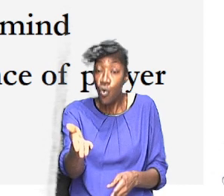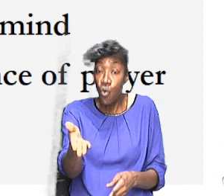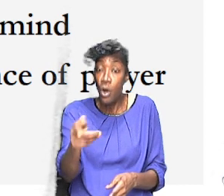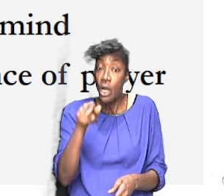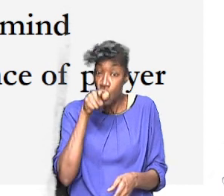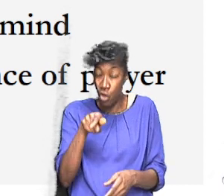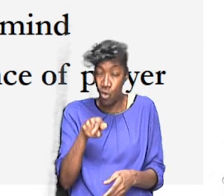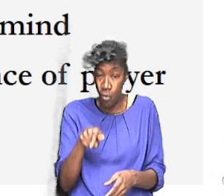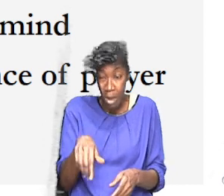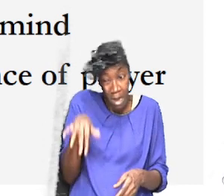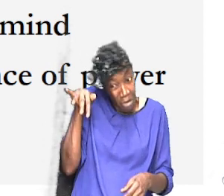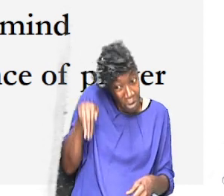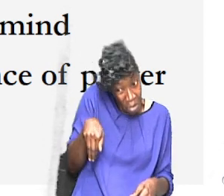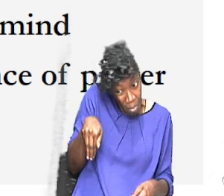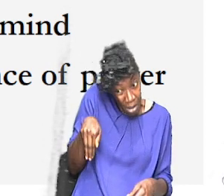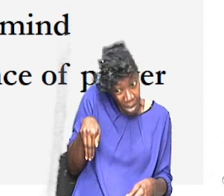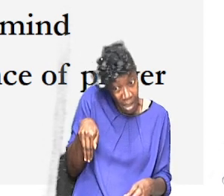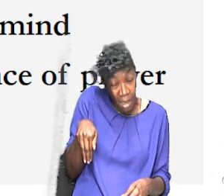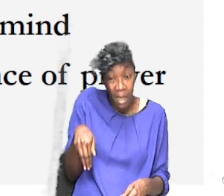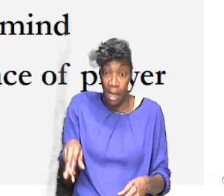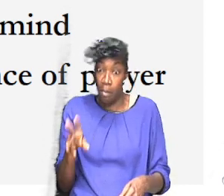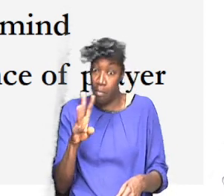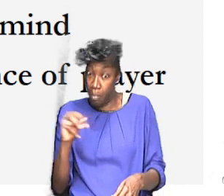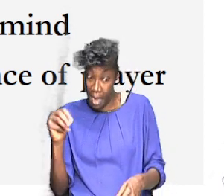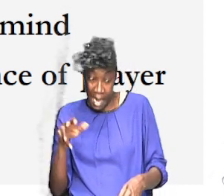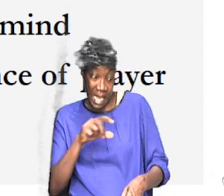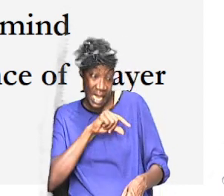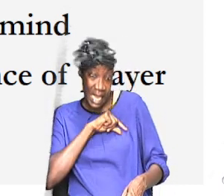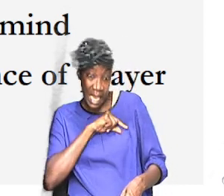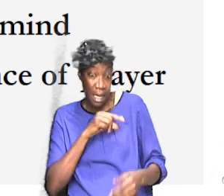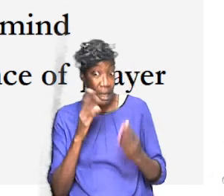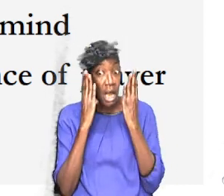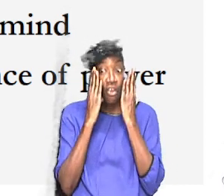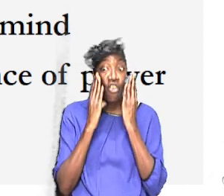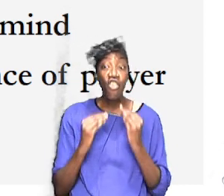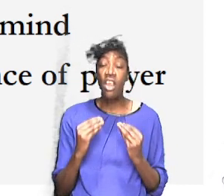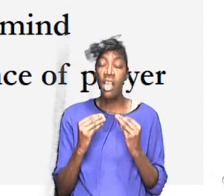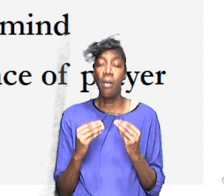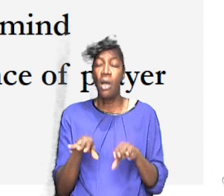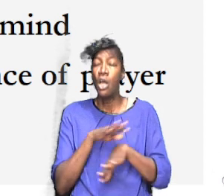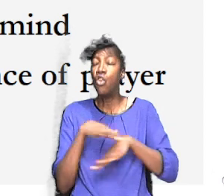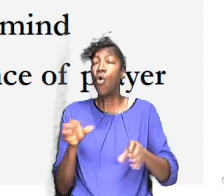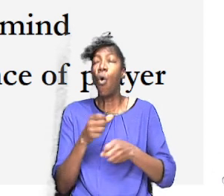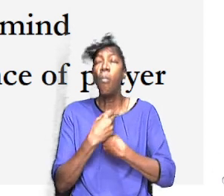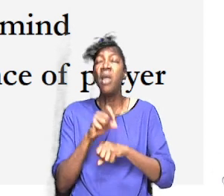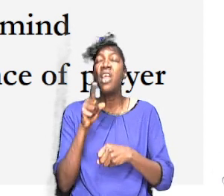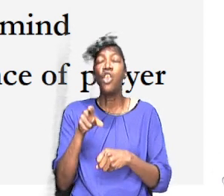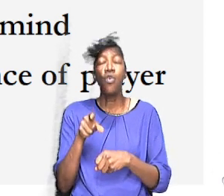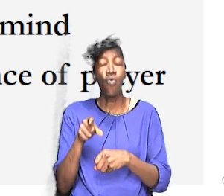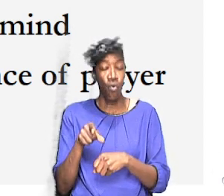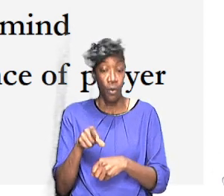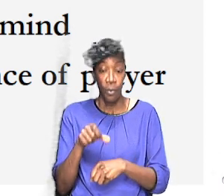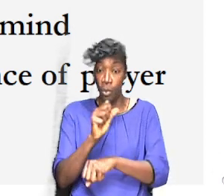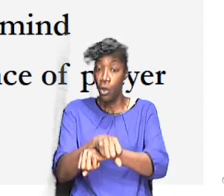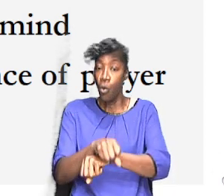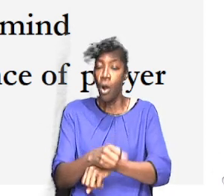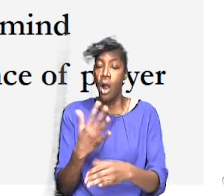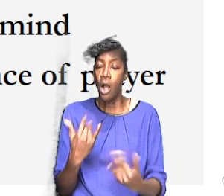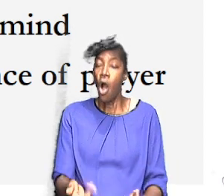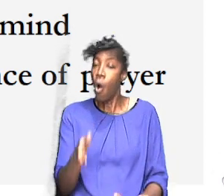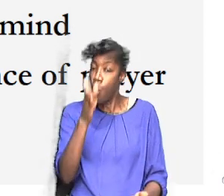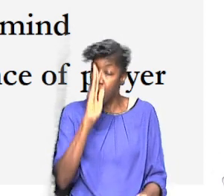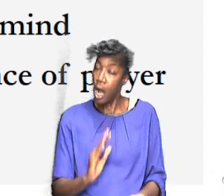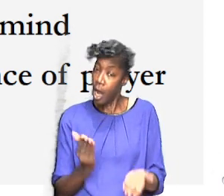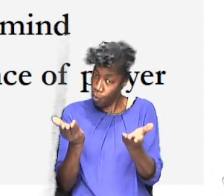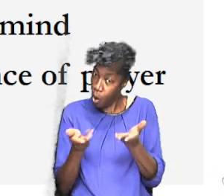crippled by guilt, once you are crippled by shame, amen, it doesn't allow you to operate in how God would want